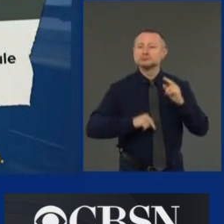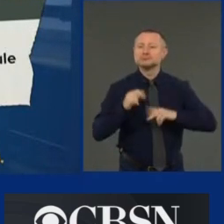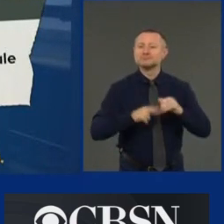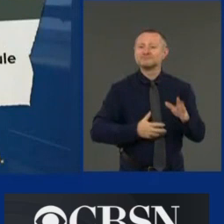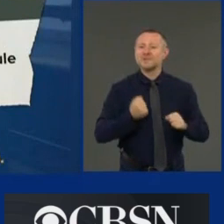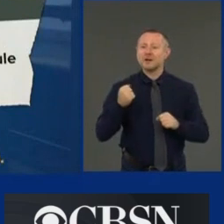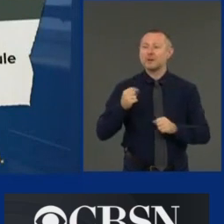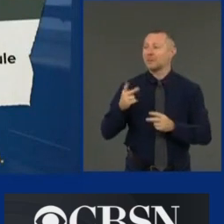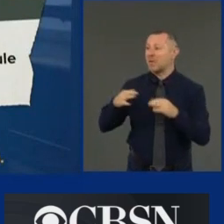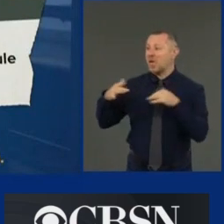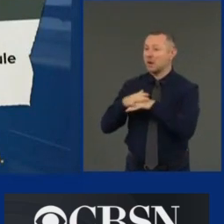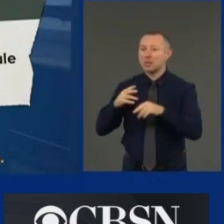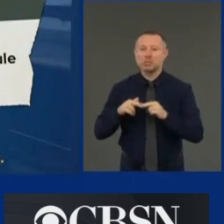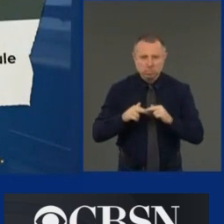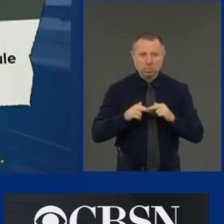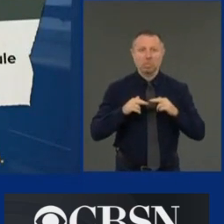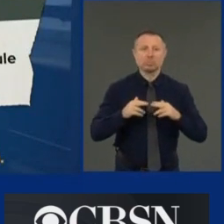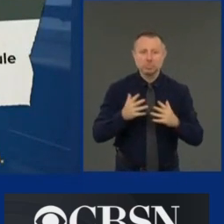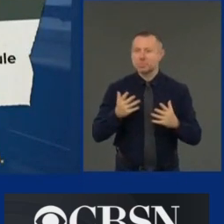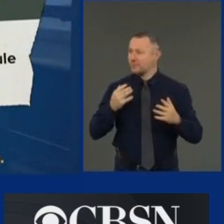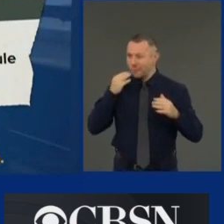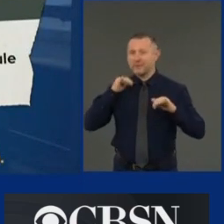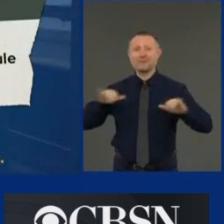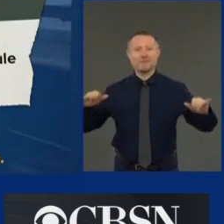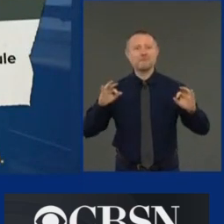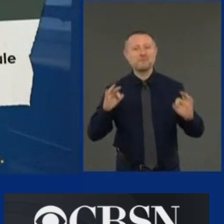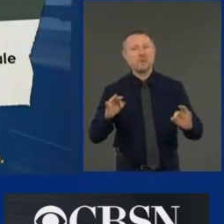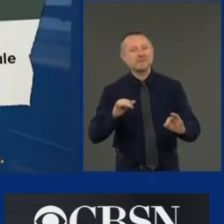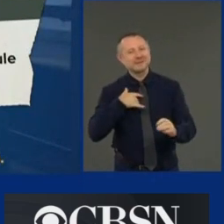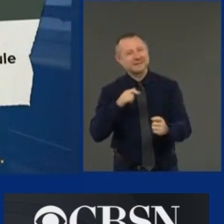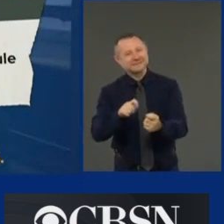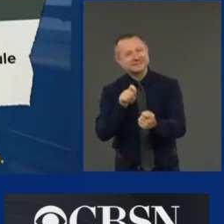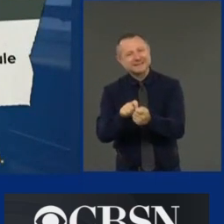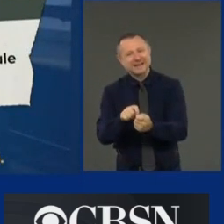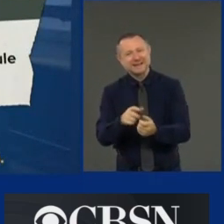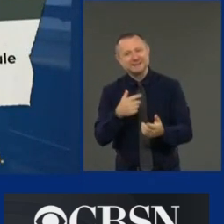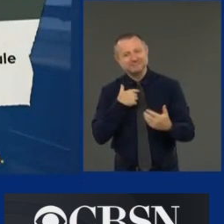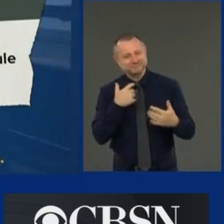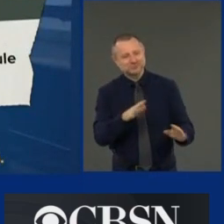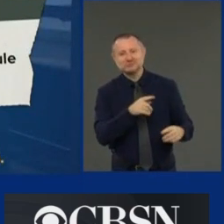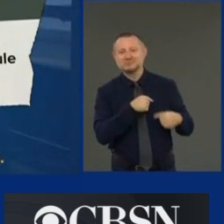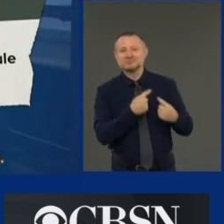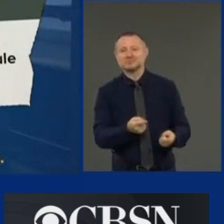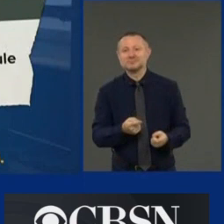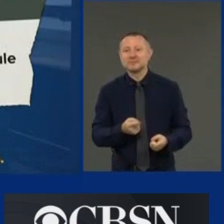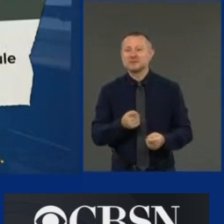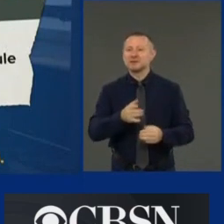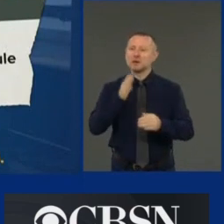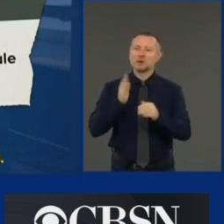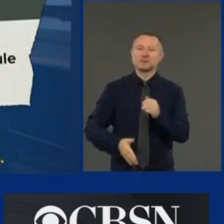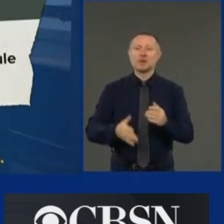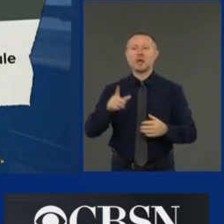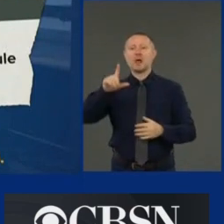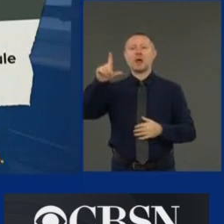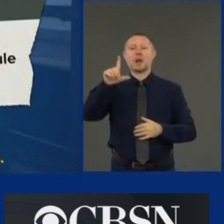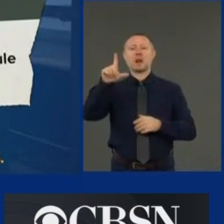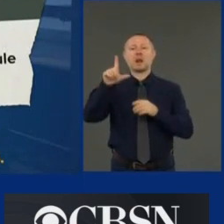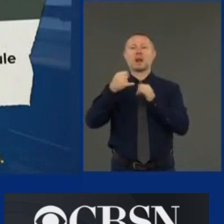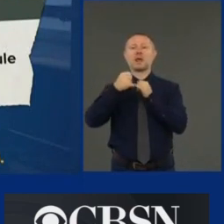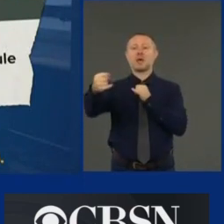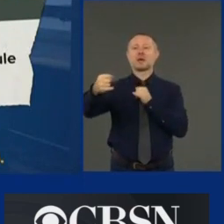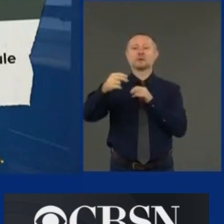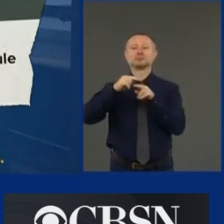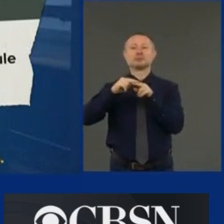fewer riders. That's exactly what the MTA did. They completed the L train tunnel under budget, 6